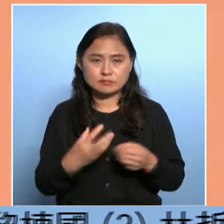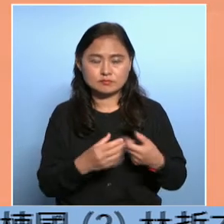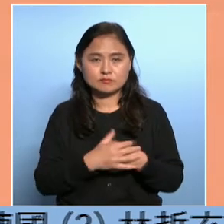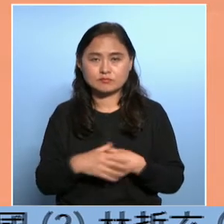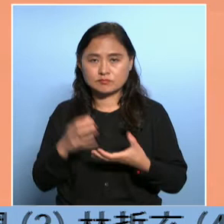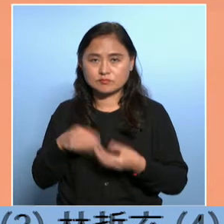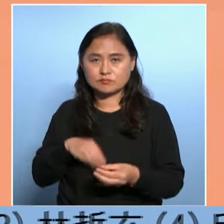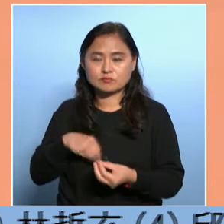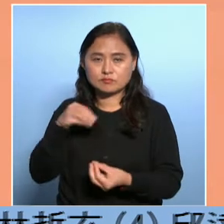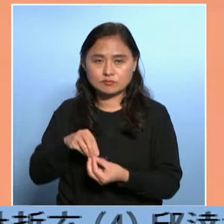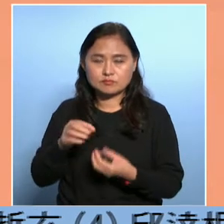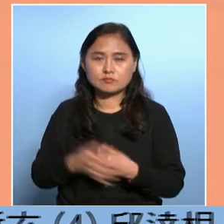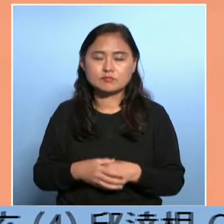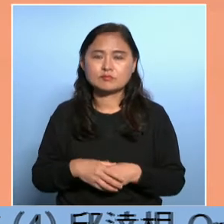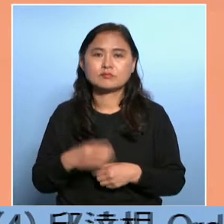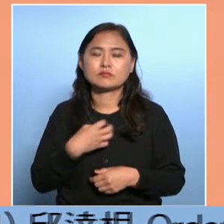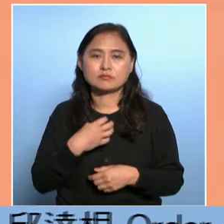and the country